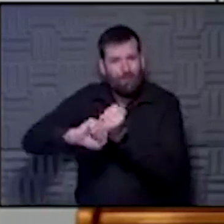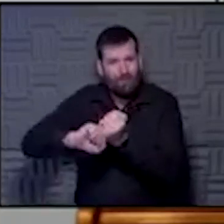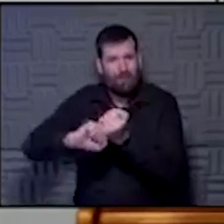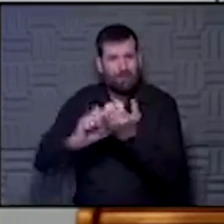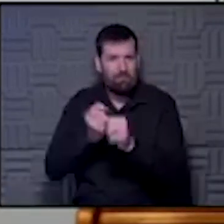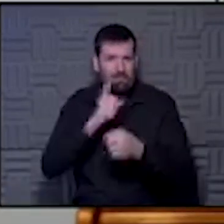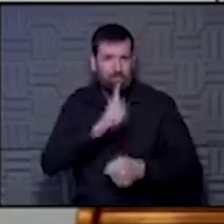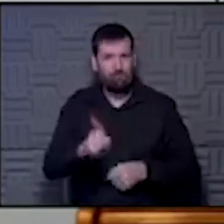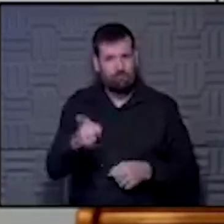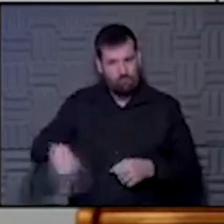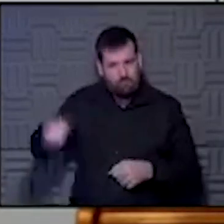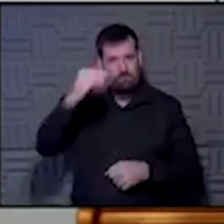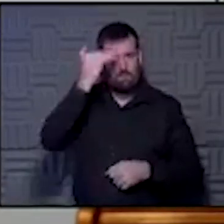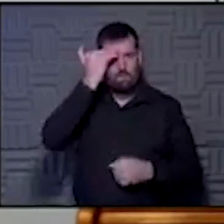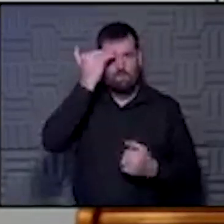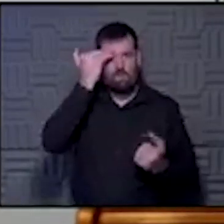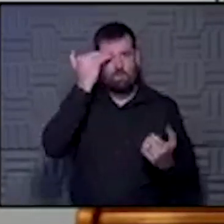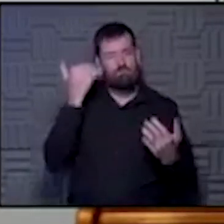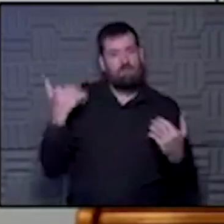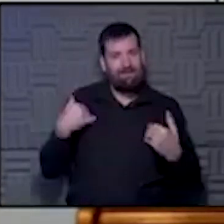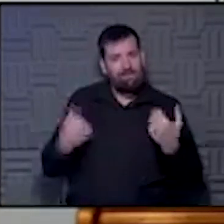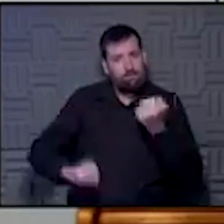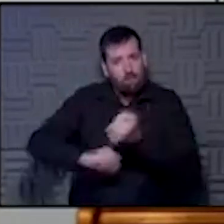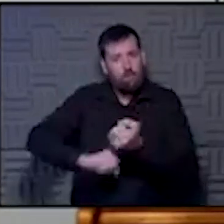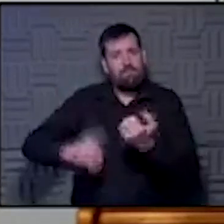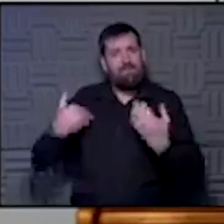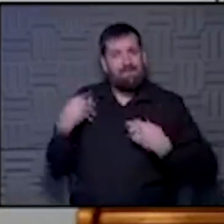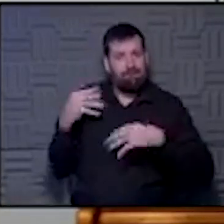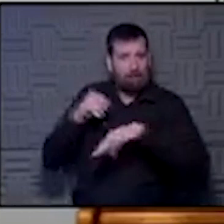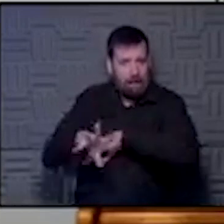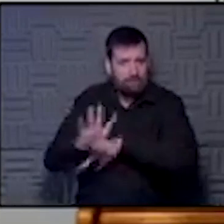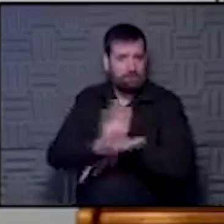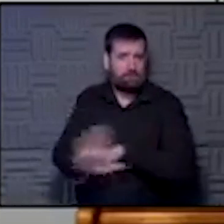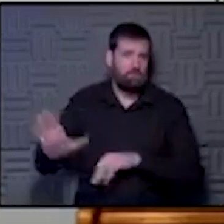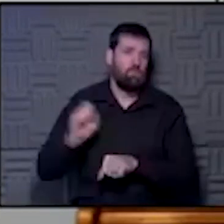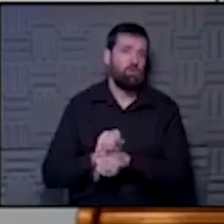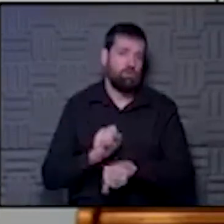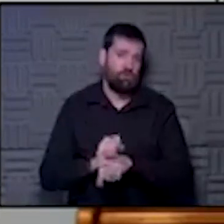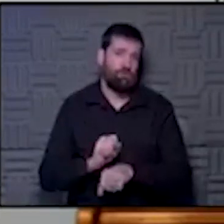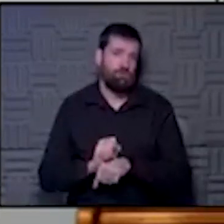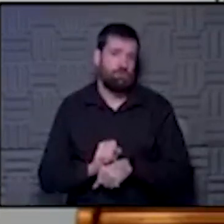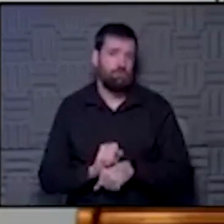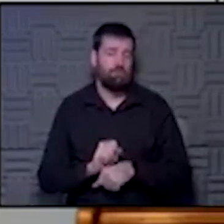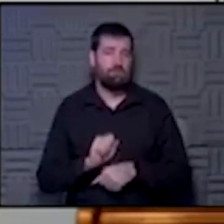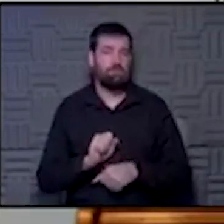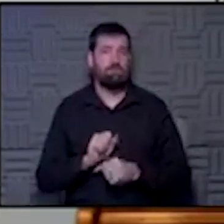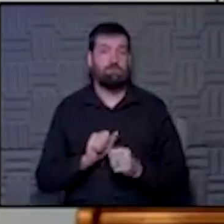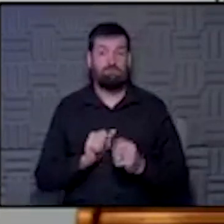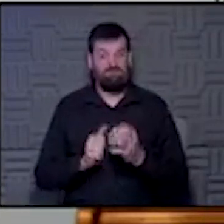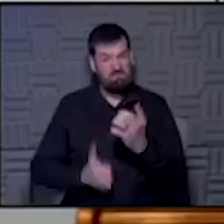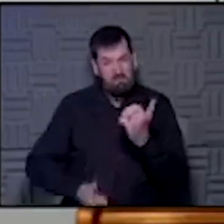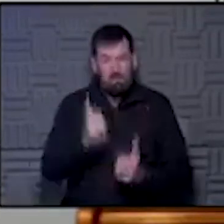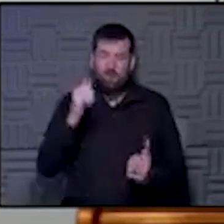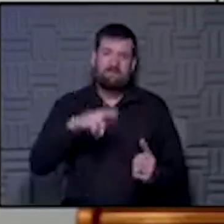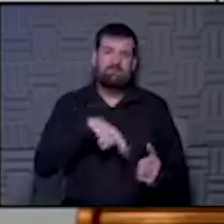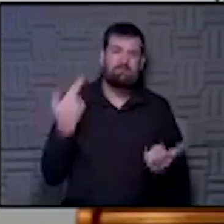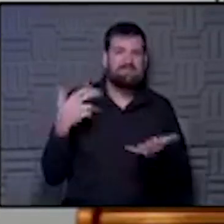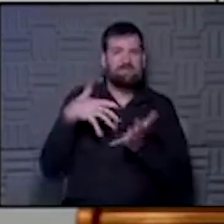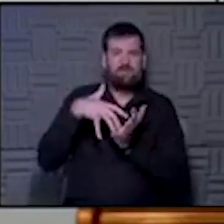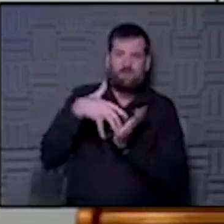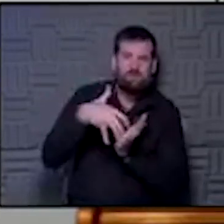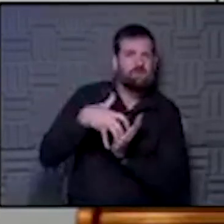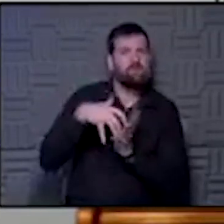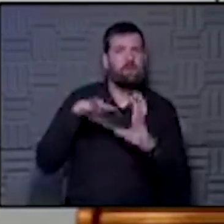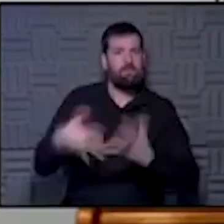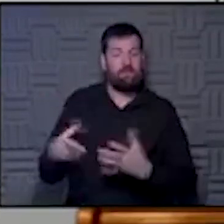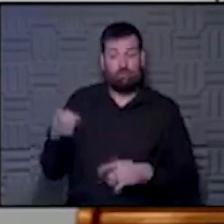that they know that they have support and guidance in the work that they're doing. It's our most at-risk population, and it's our workforce that